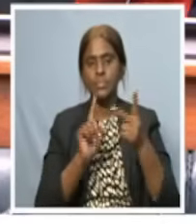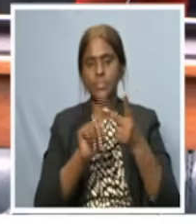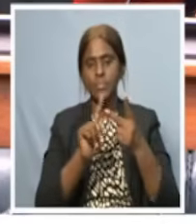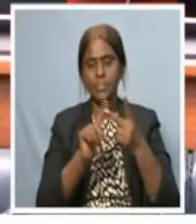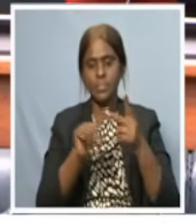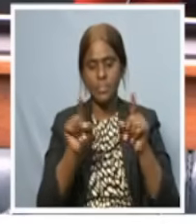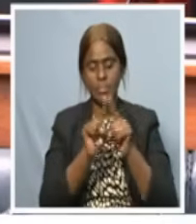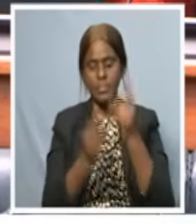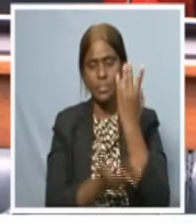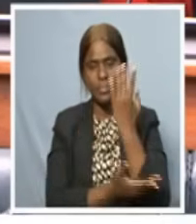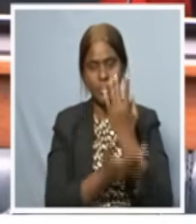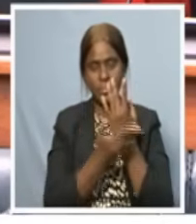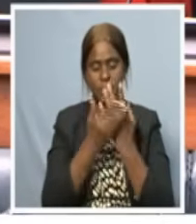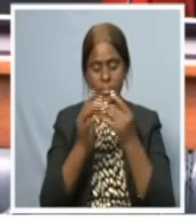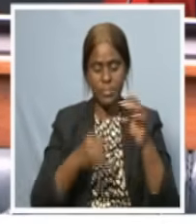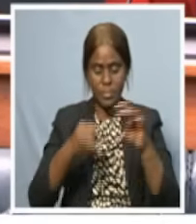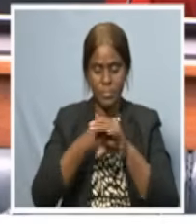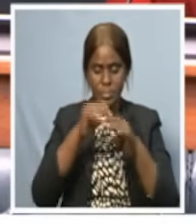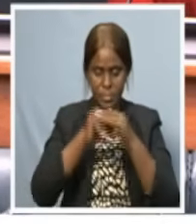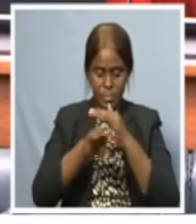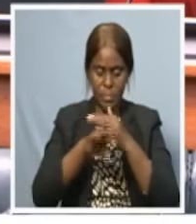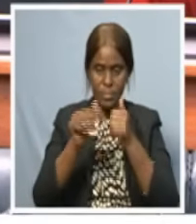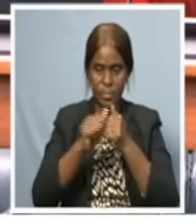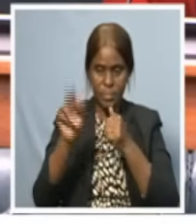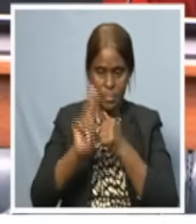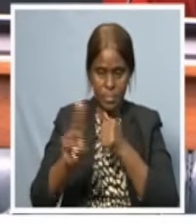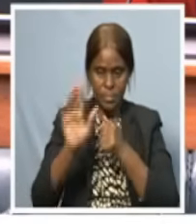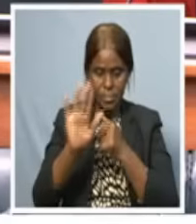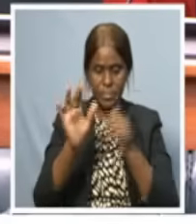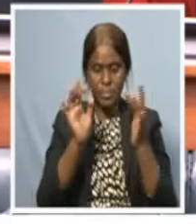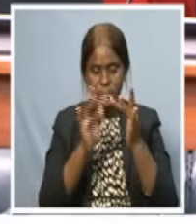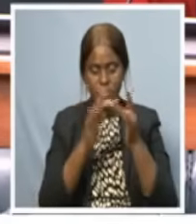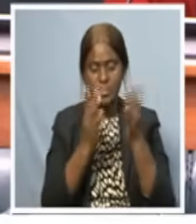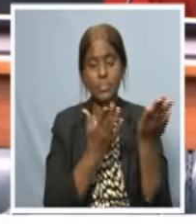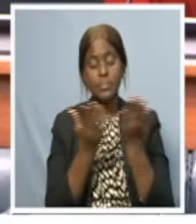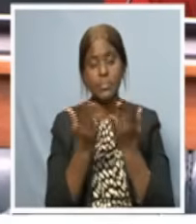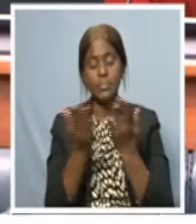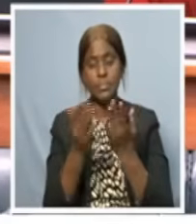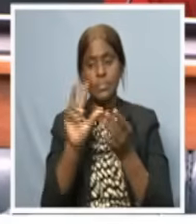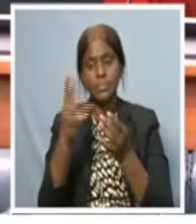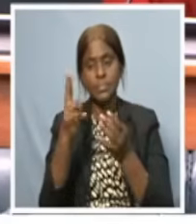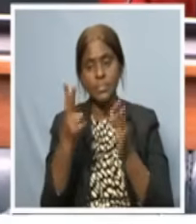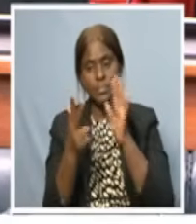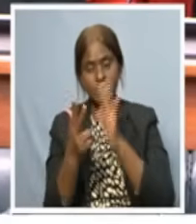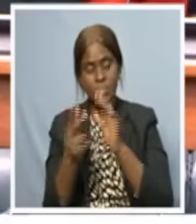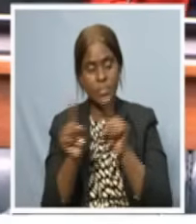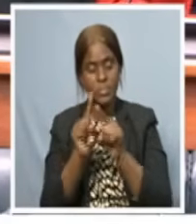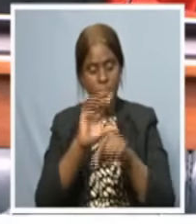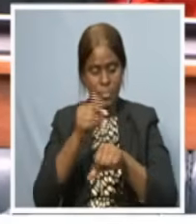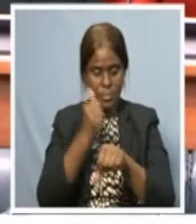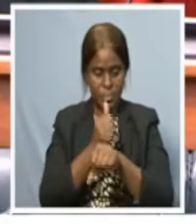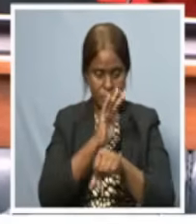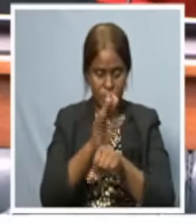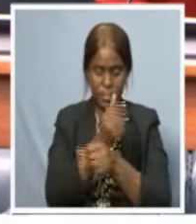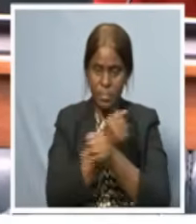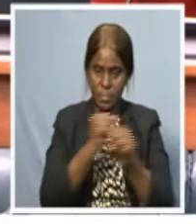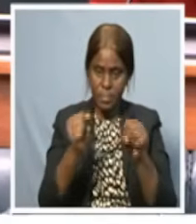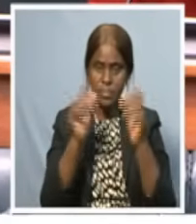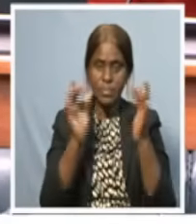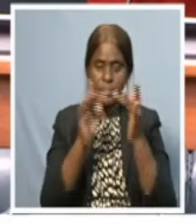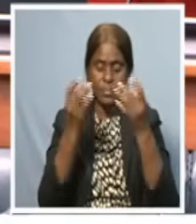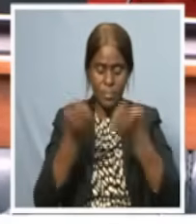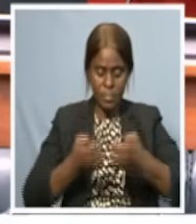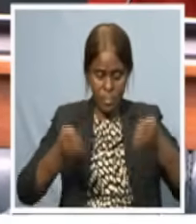2, enhancing inclusive access and usage of online products and services. Number 3, establishing a safe